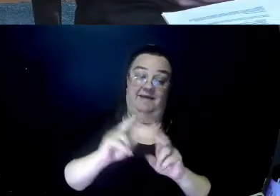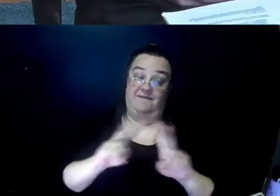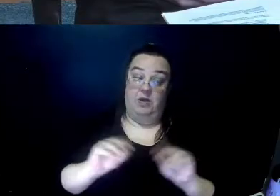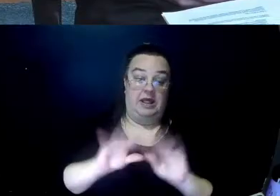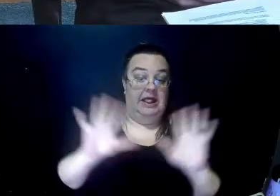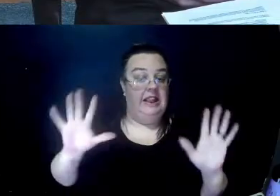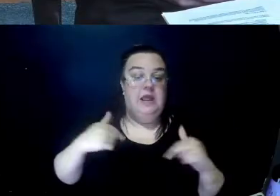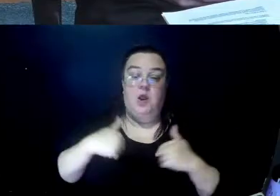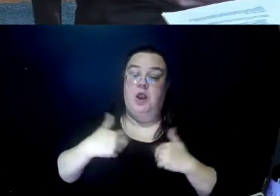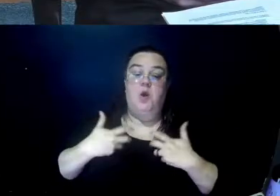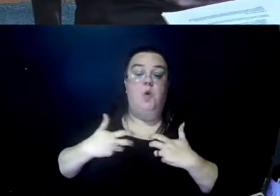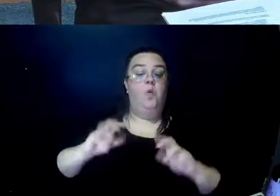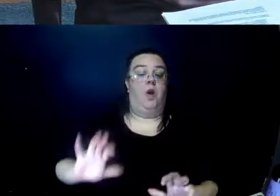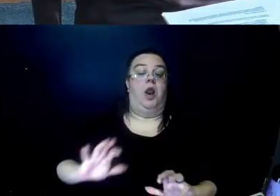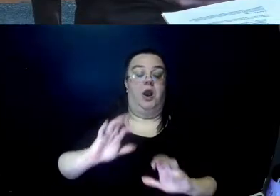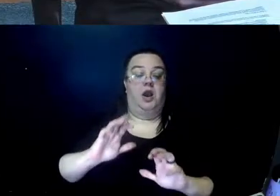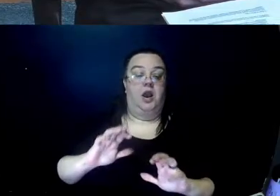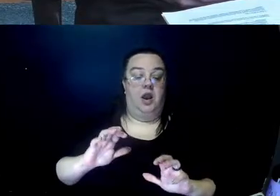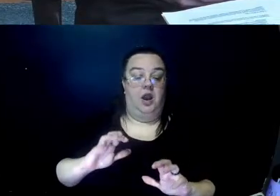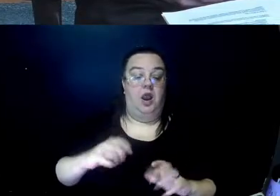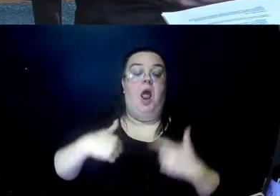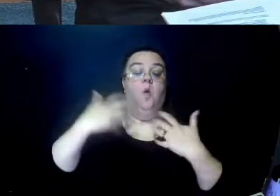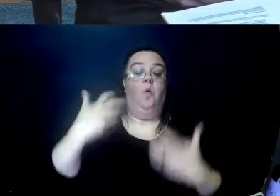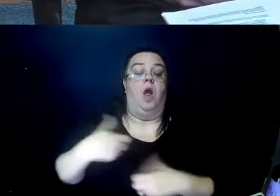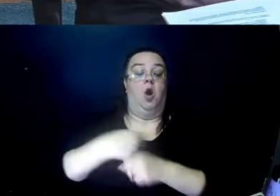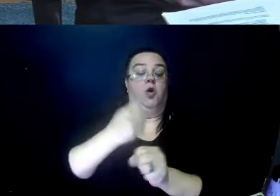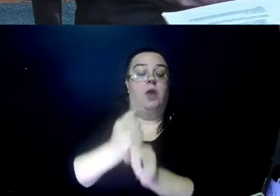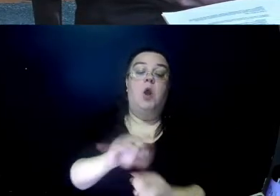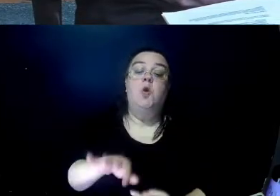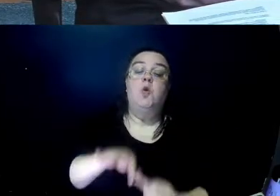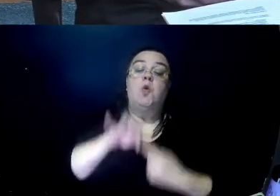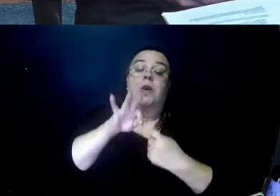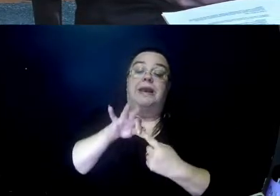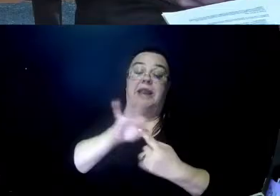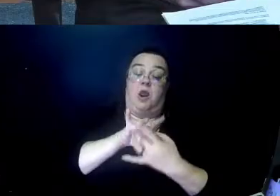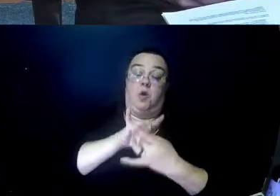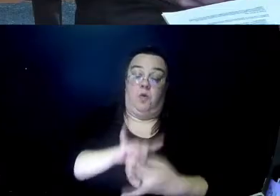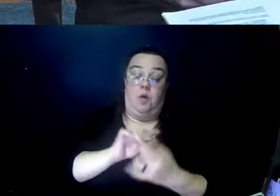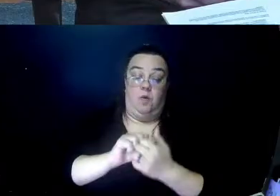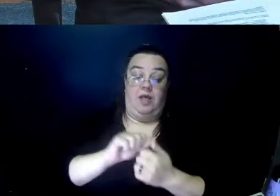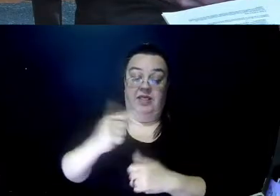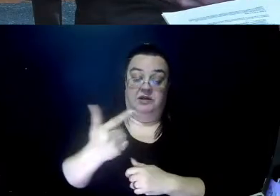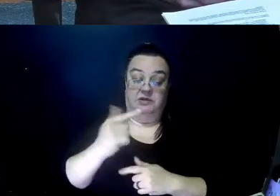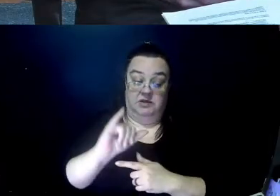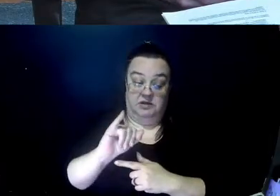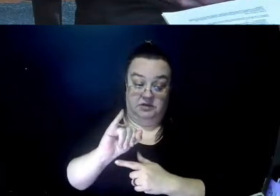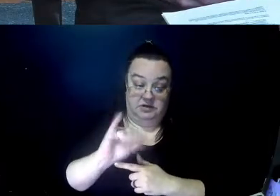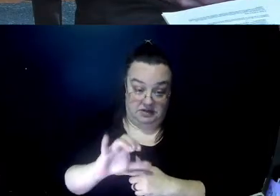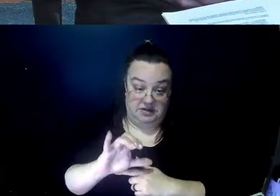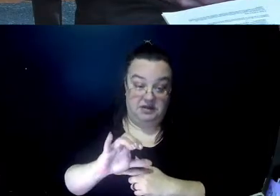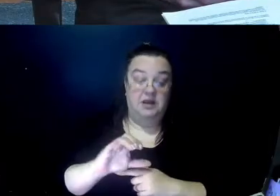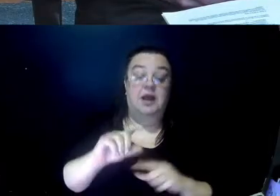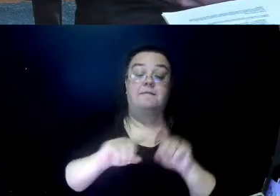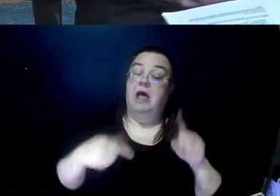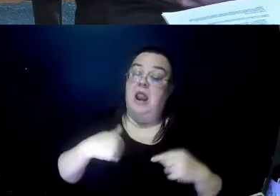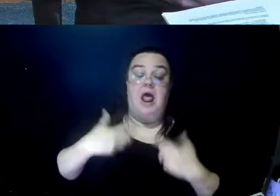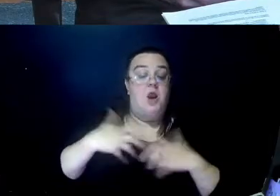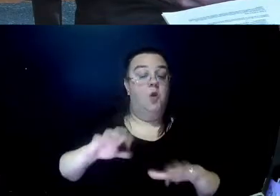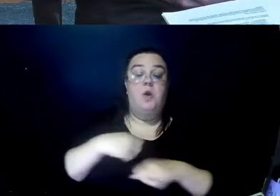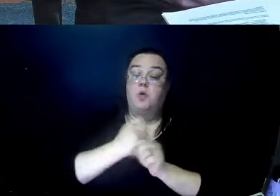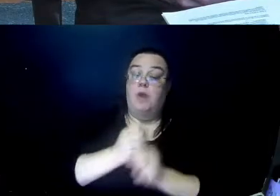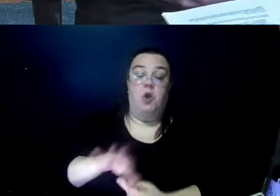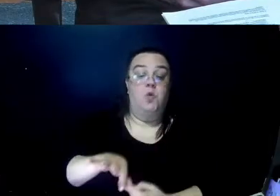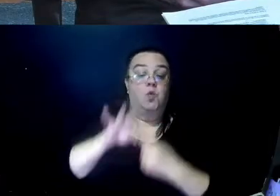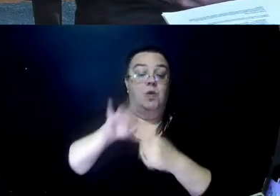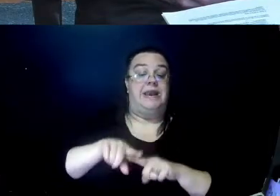creating, I want to create a unique relationship with the Cheverly Green Infrastructure Committee, but I do not want to create unique rules